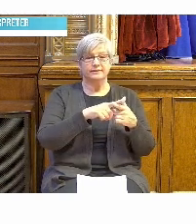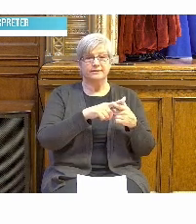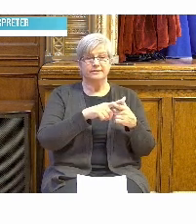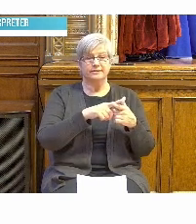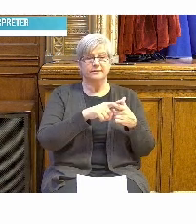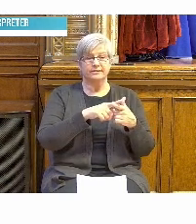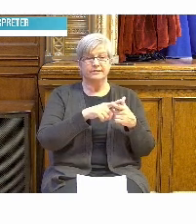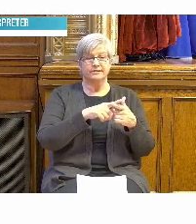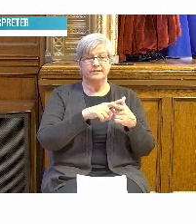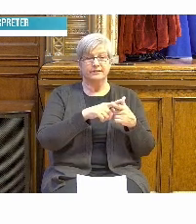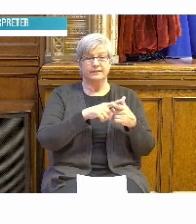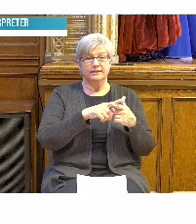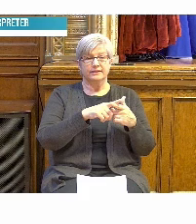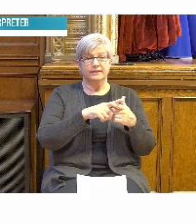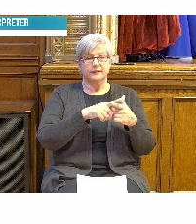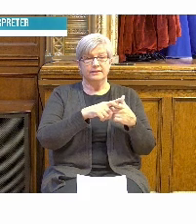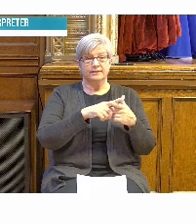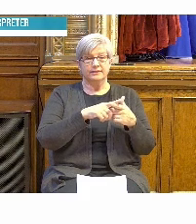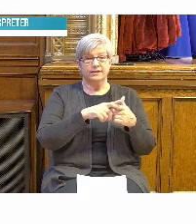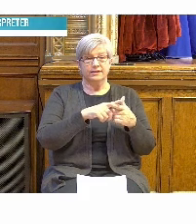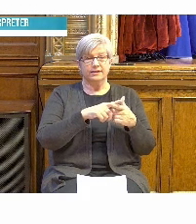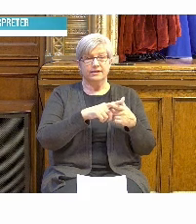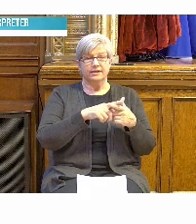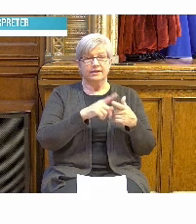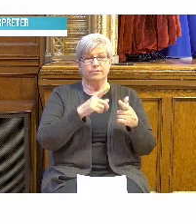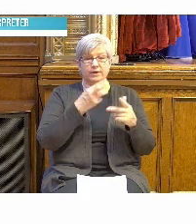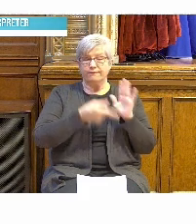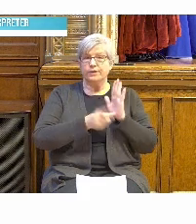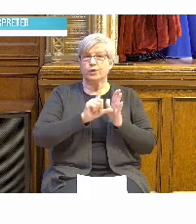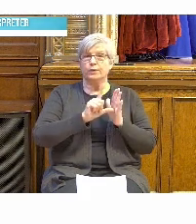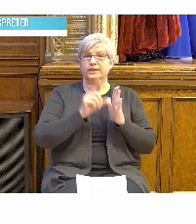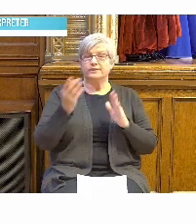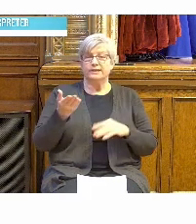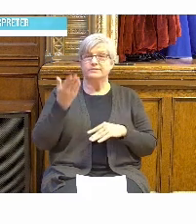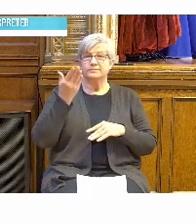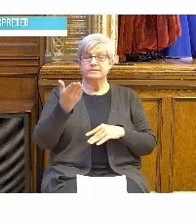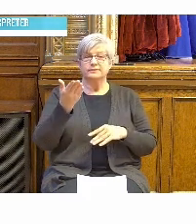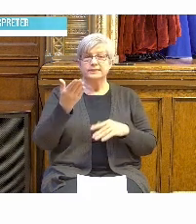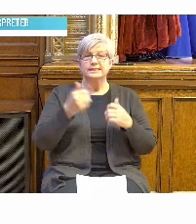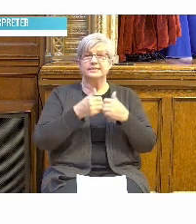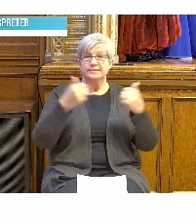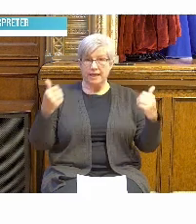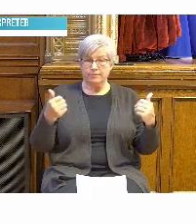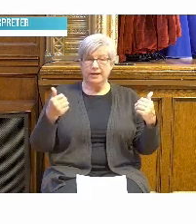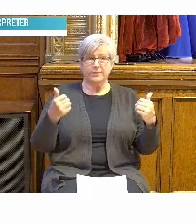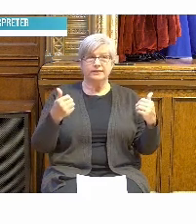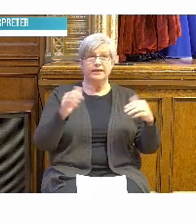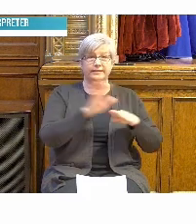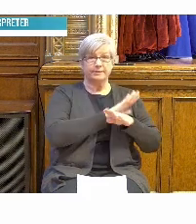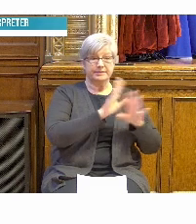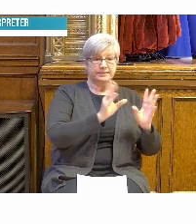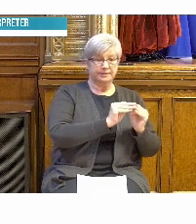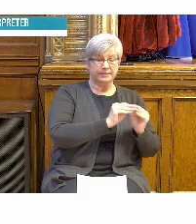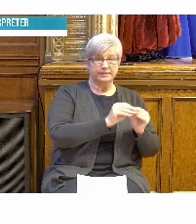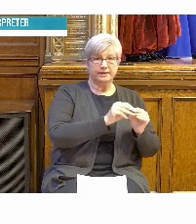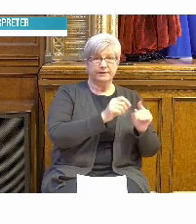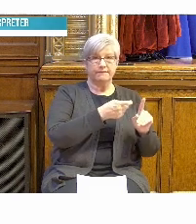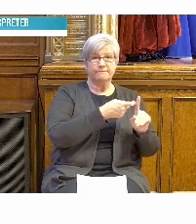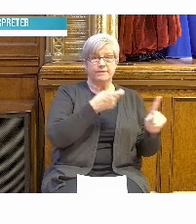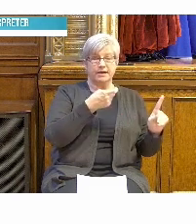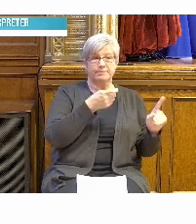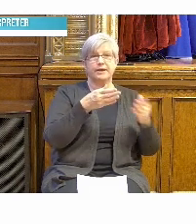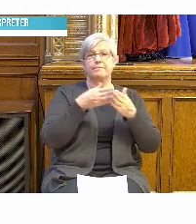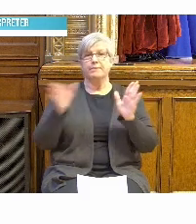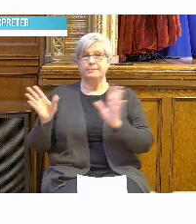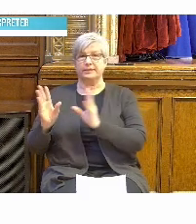the motion or the suggestion to separate the business meeting from